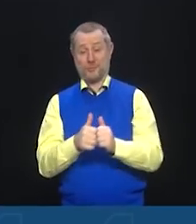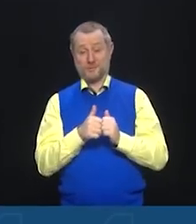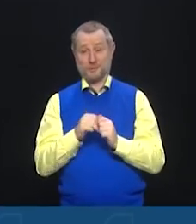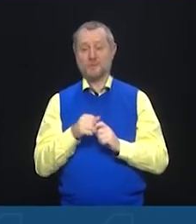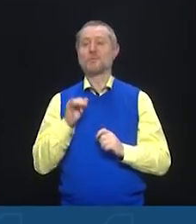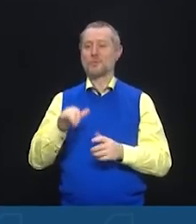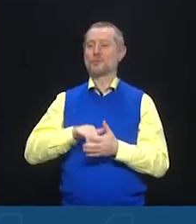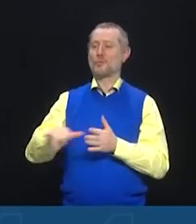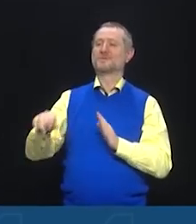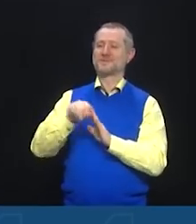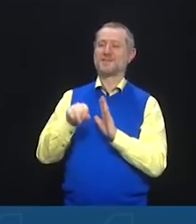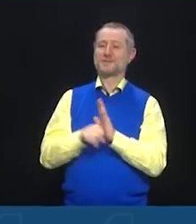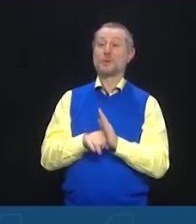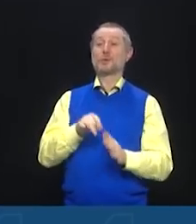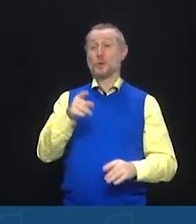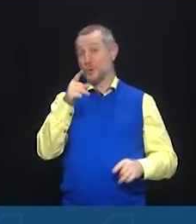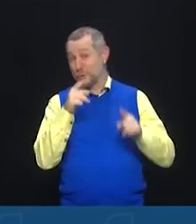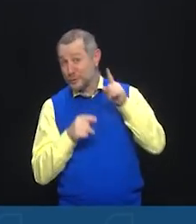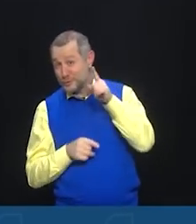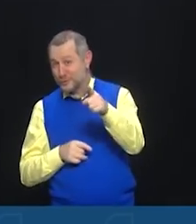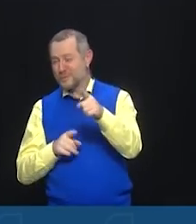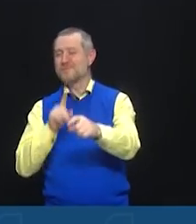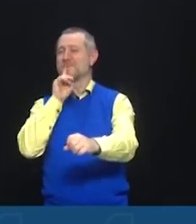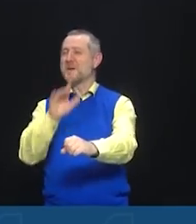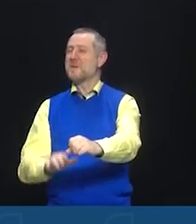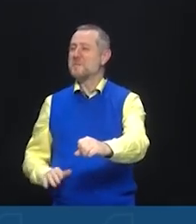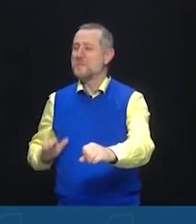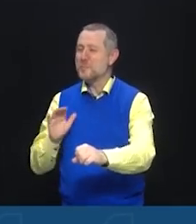that you have made a commitment that it